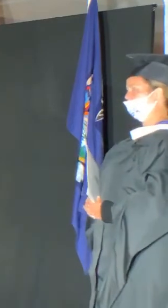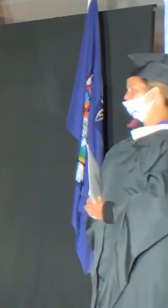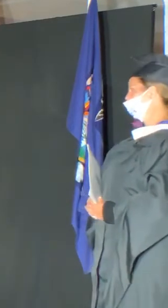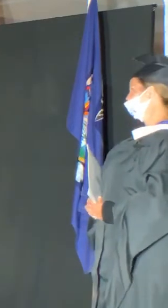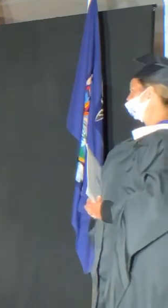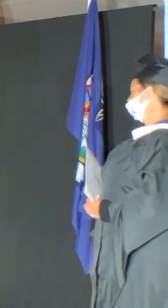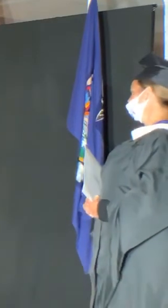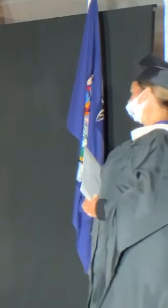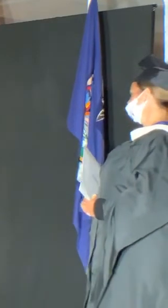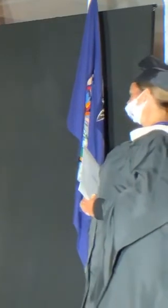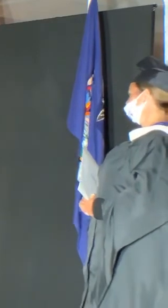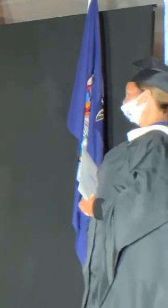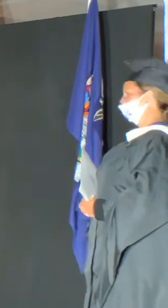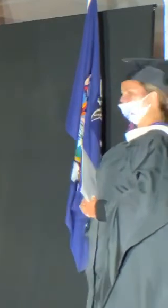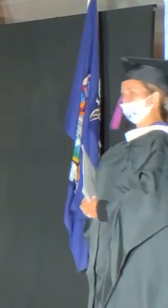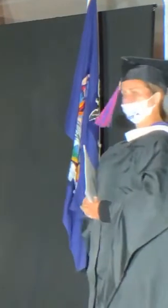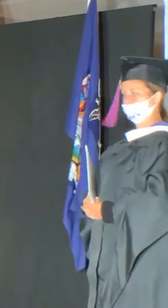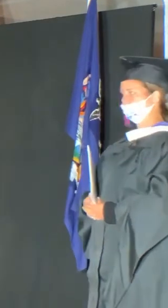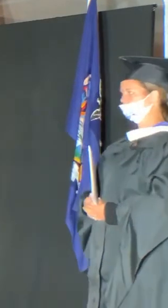Maris Minolera.